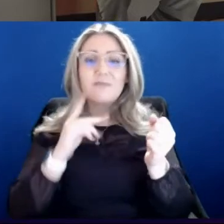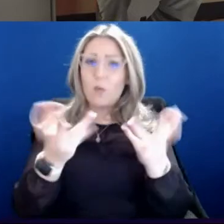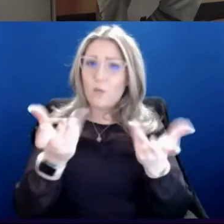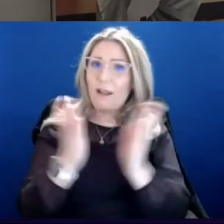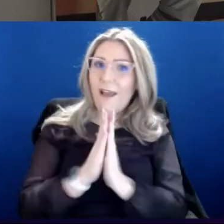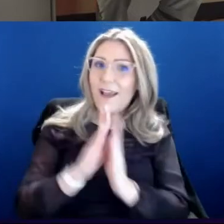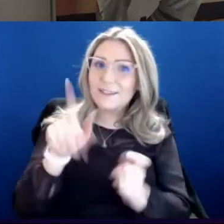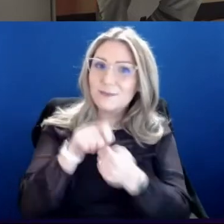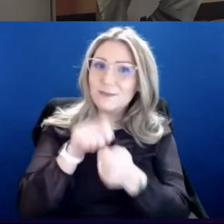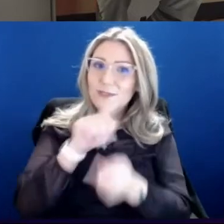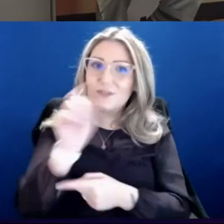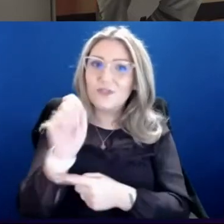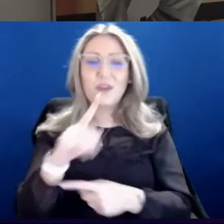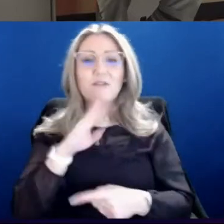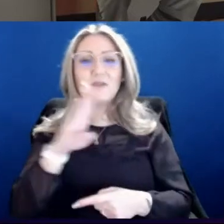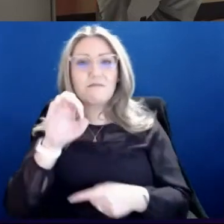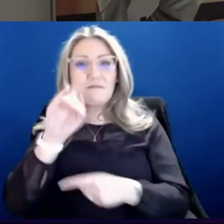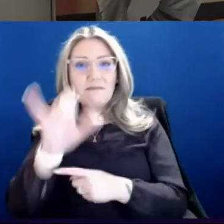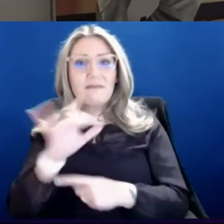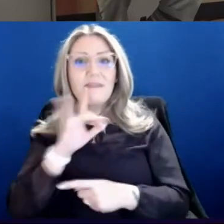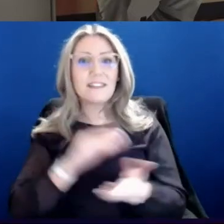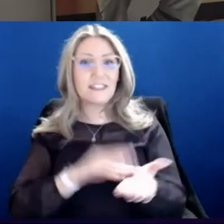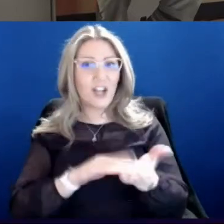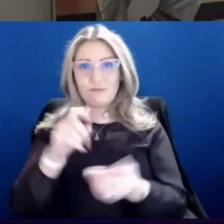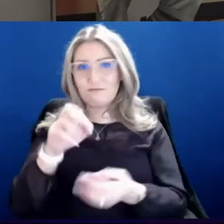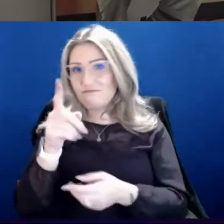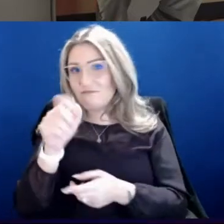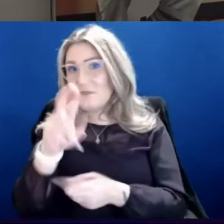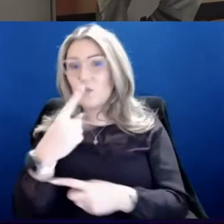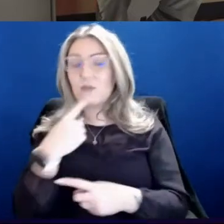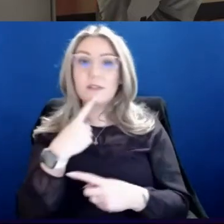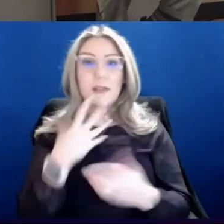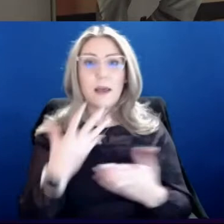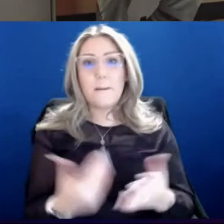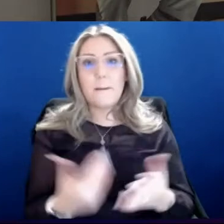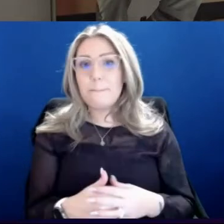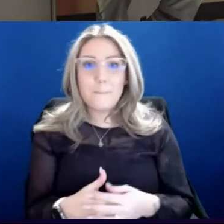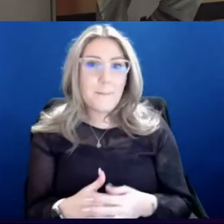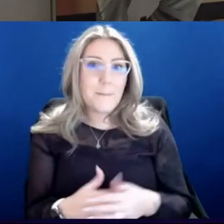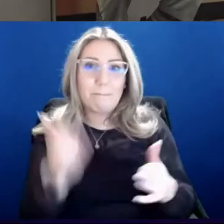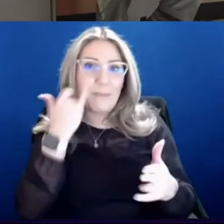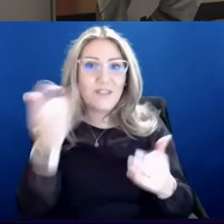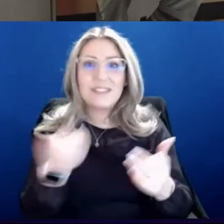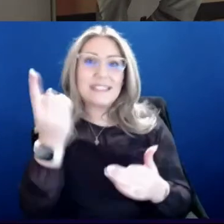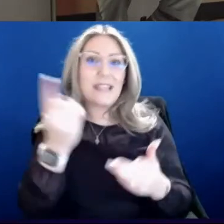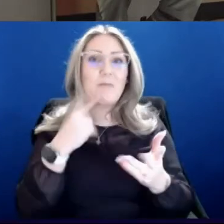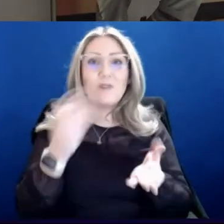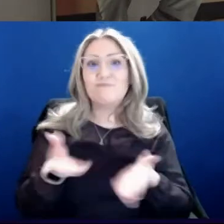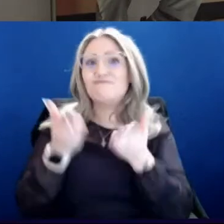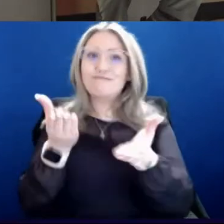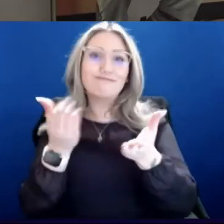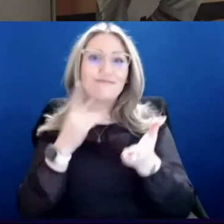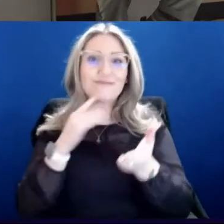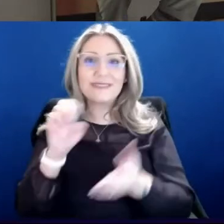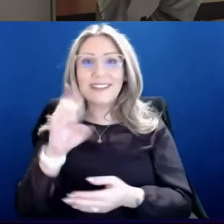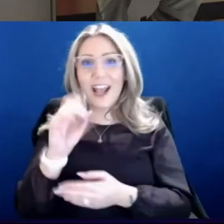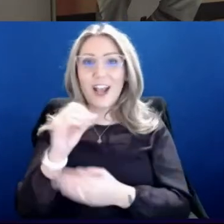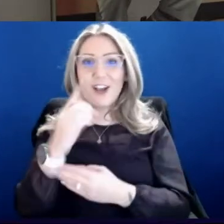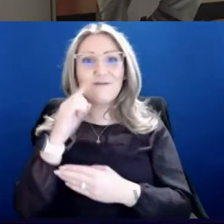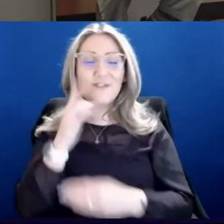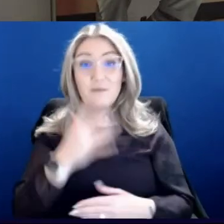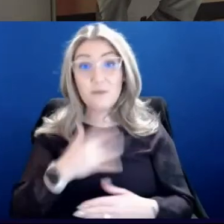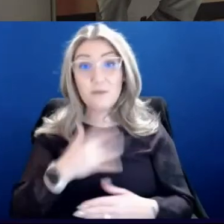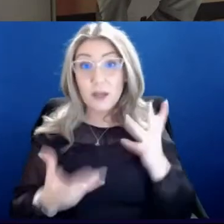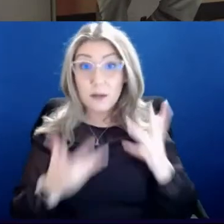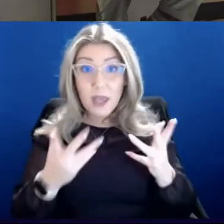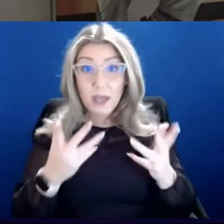because Becky, you know, Dr. Porter is saying if someone had gotten you an echocardiogram for your birthday, you might have had something